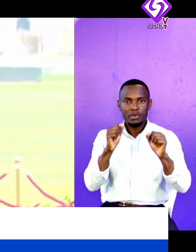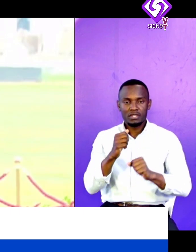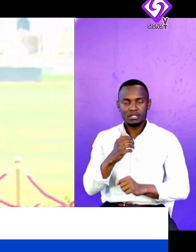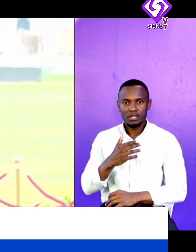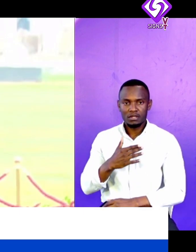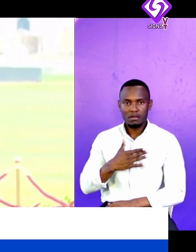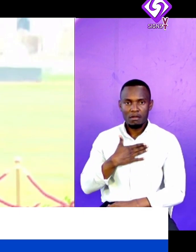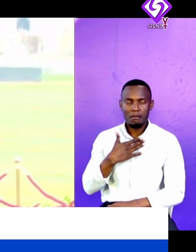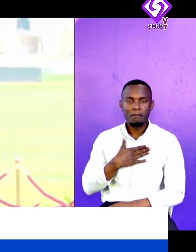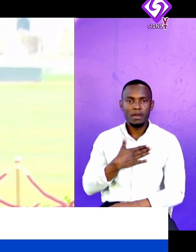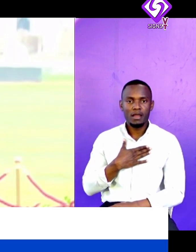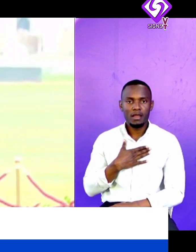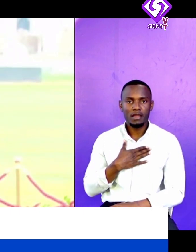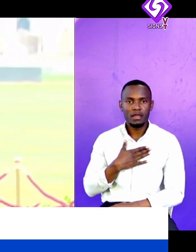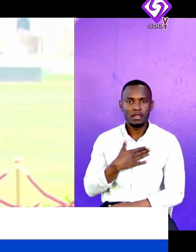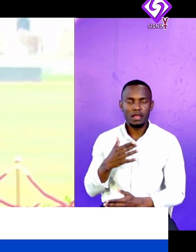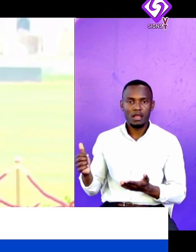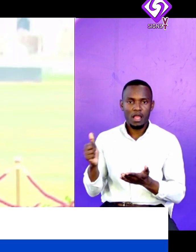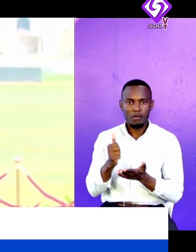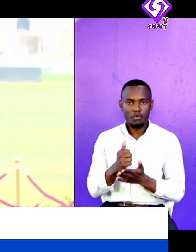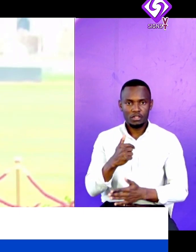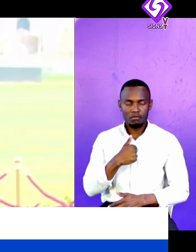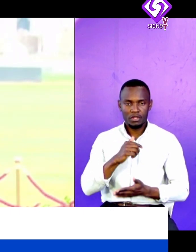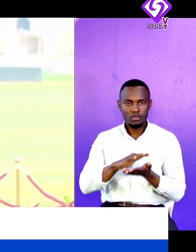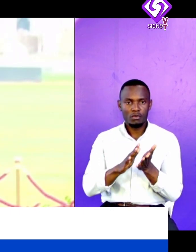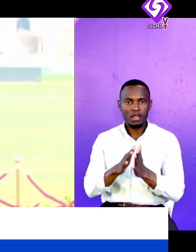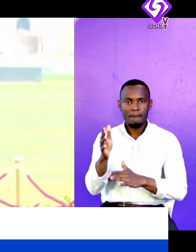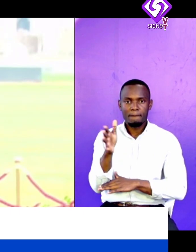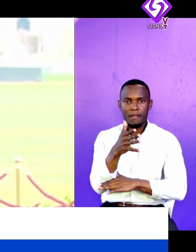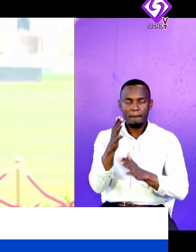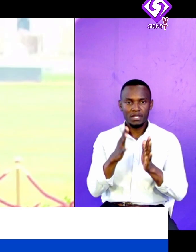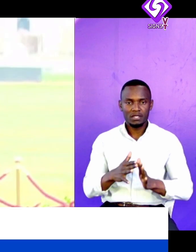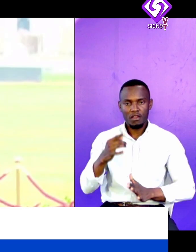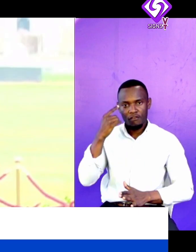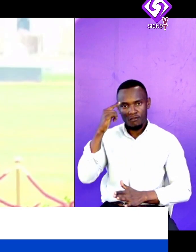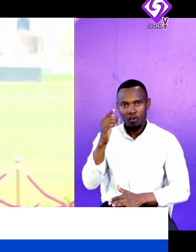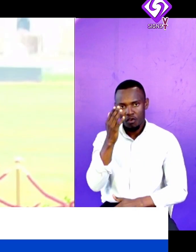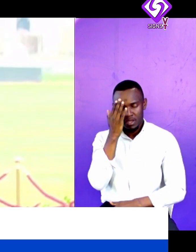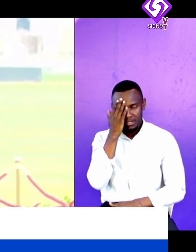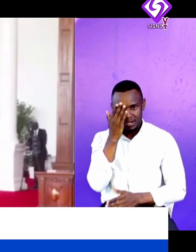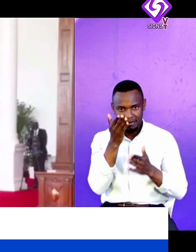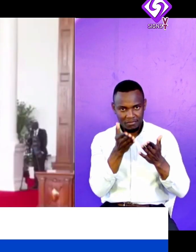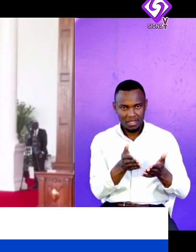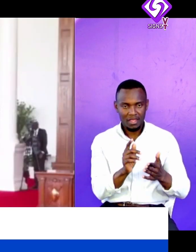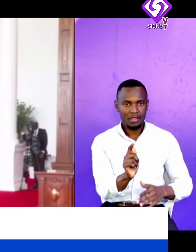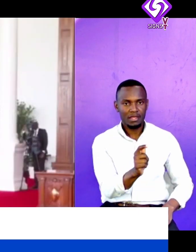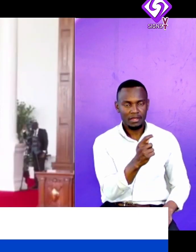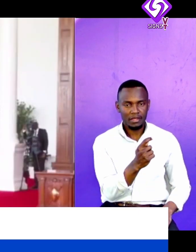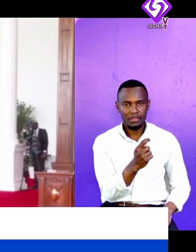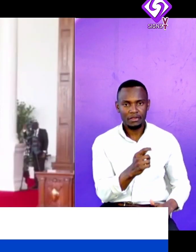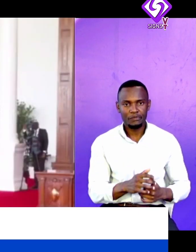President Herzog has appointed me as Ambassador of the State of Israel to the Republic of Kenya.